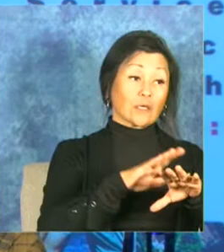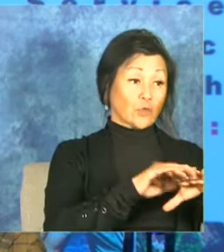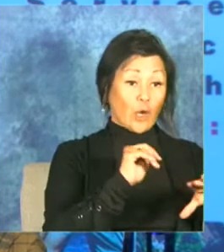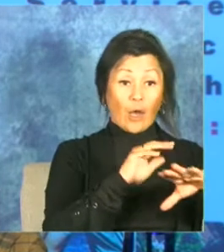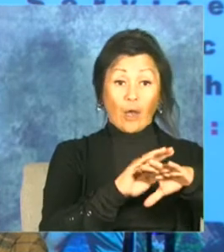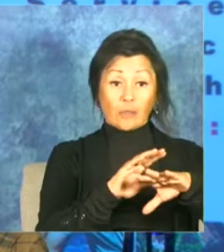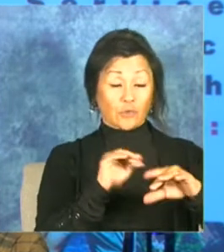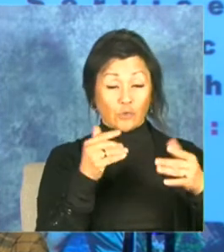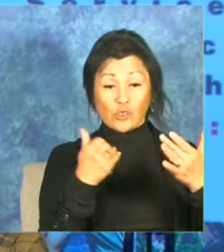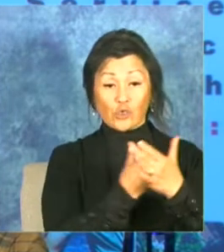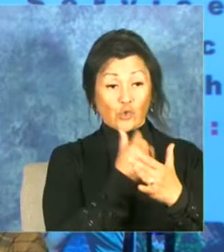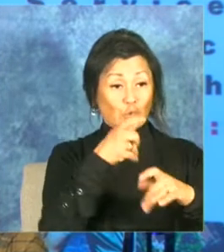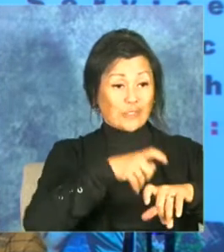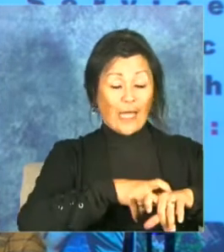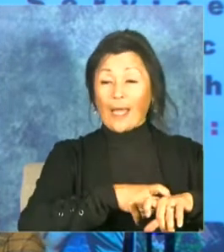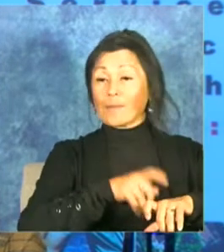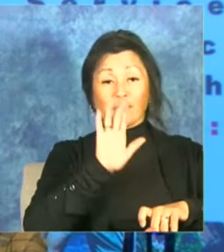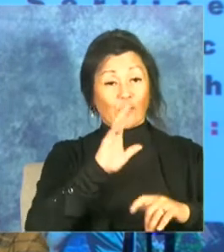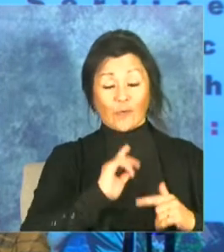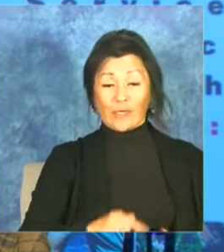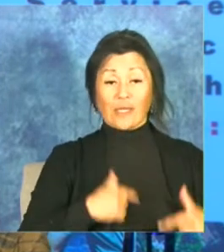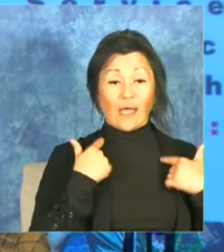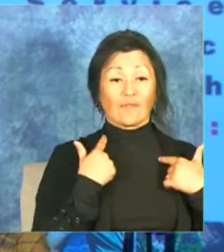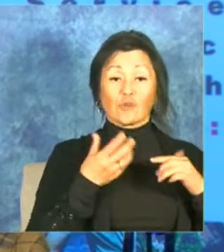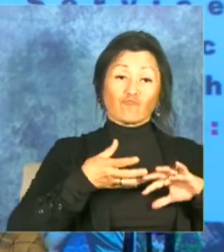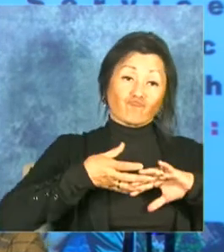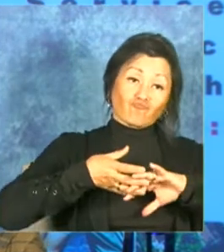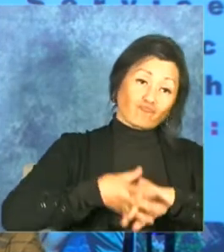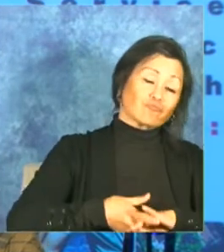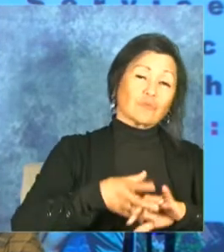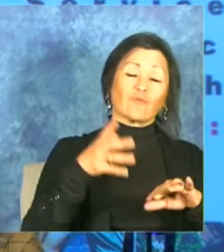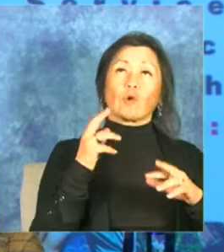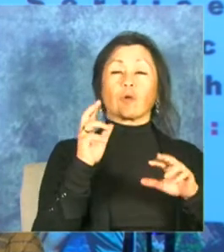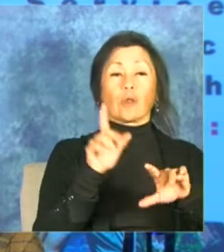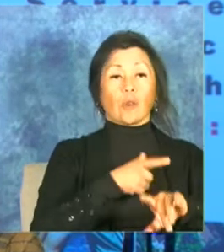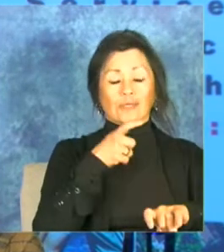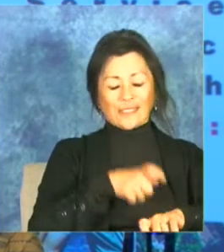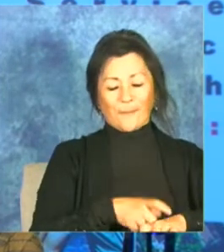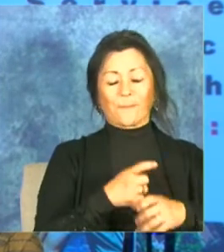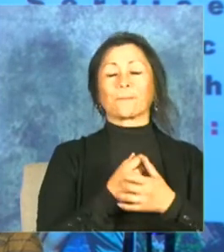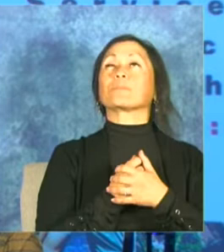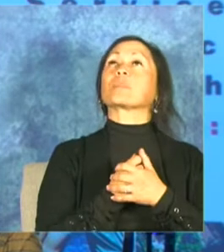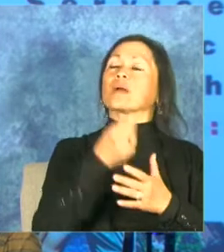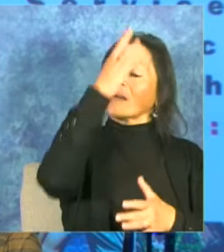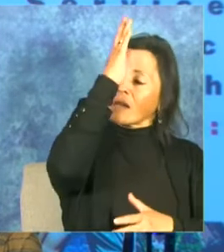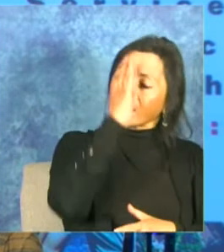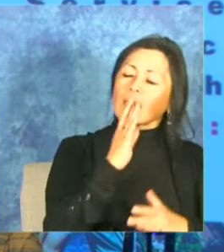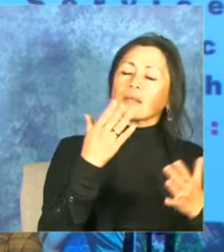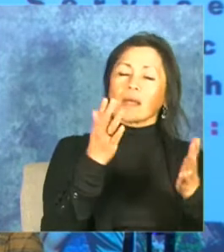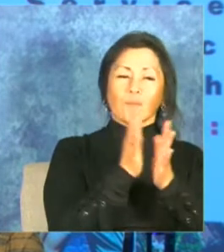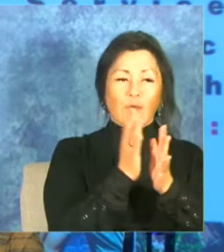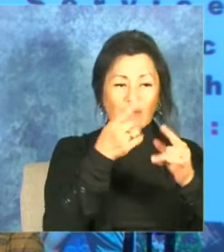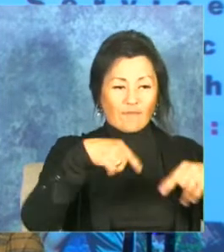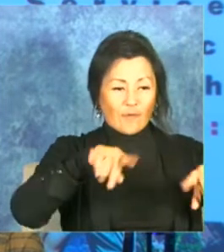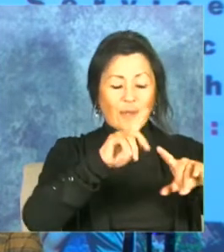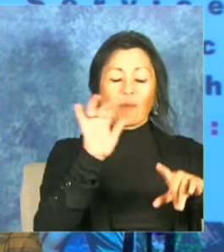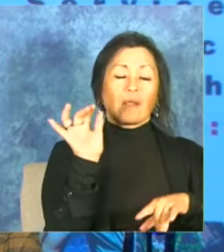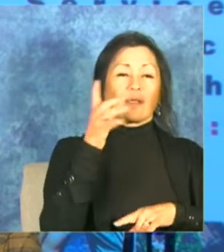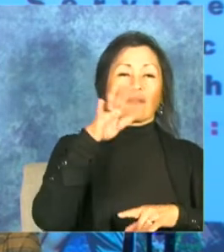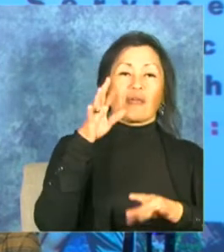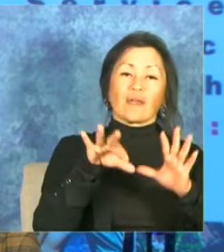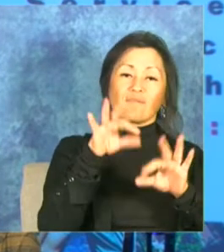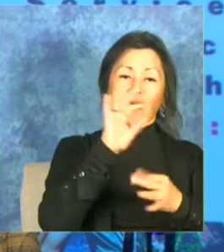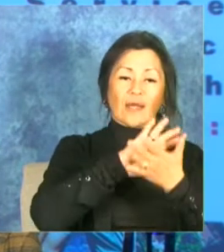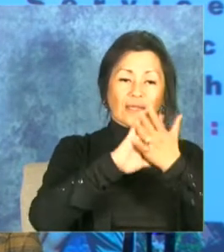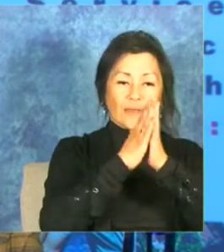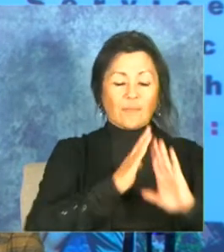into a new season and a new area to plant roots for hopefully a very long time. And God, I pray that for them, that they find the peace